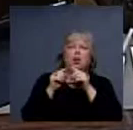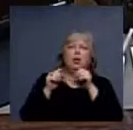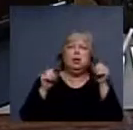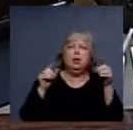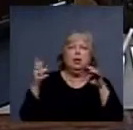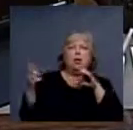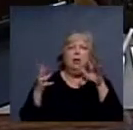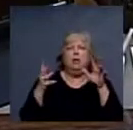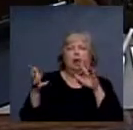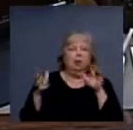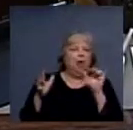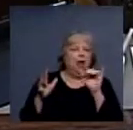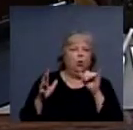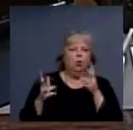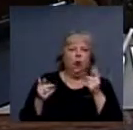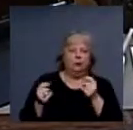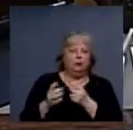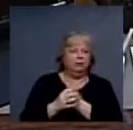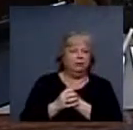distance.